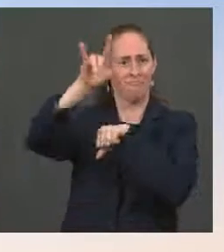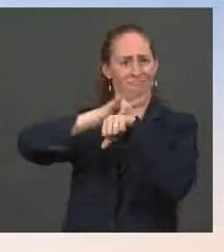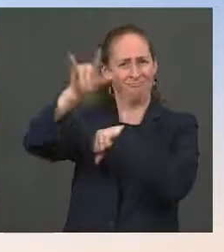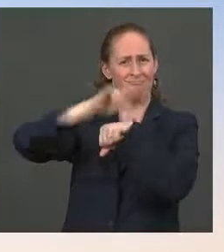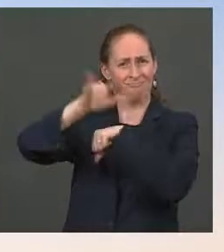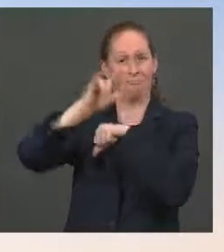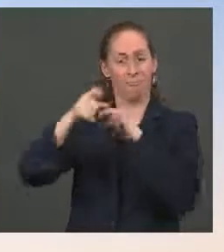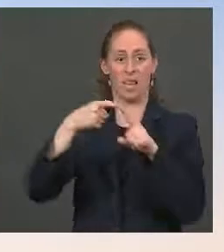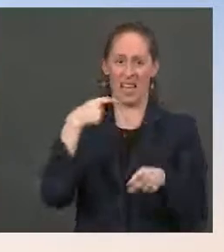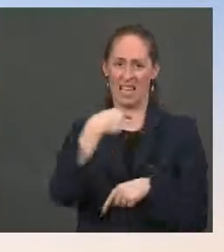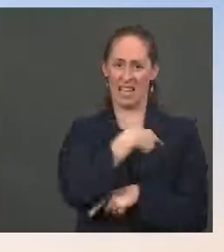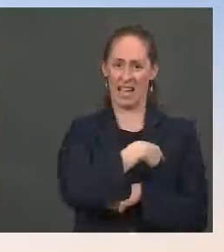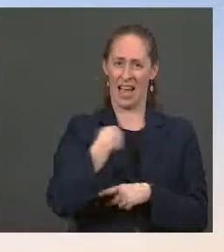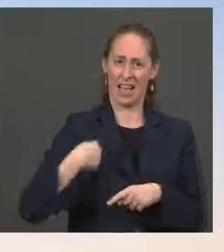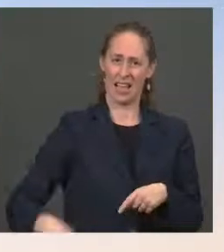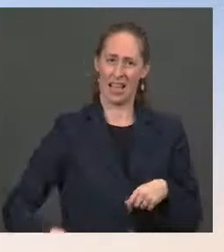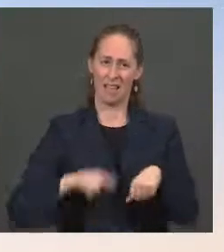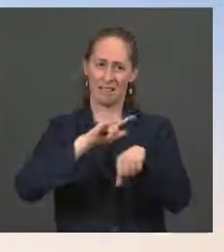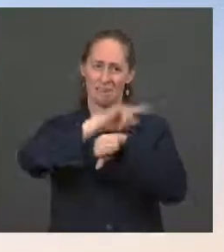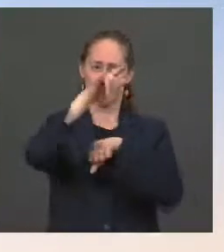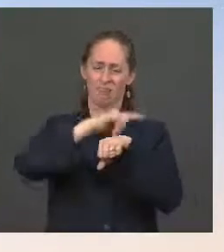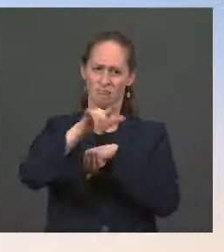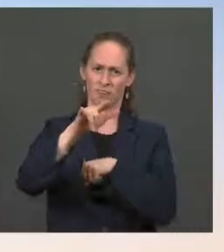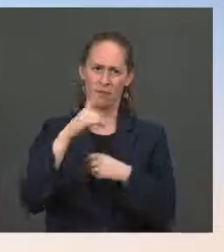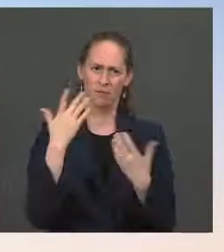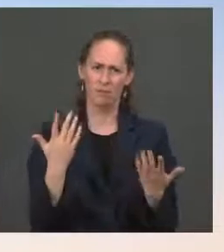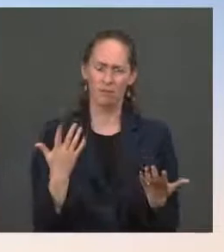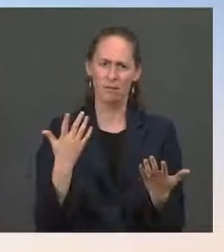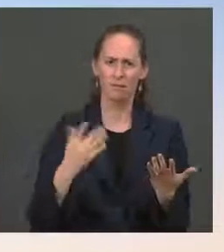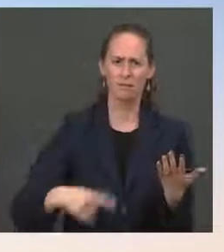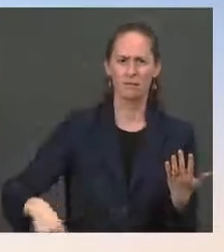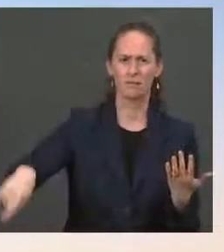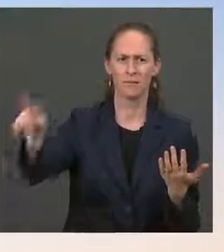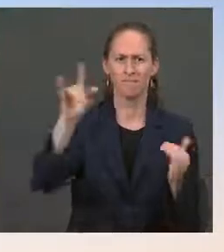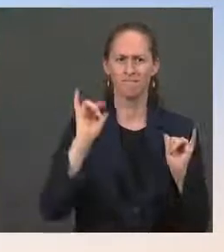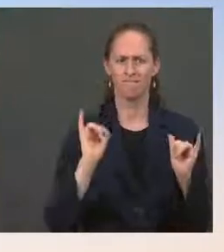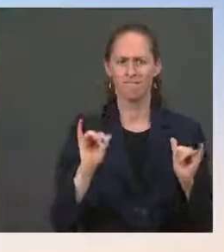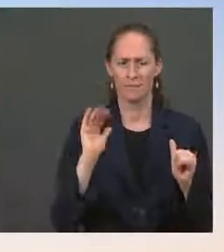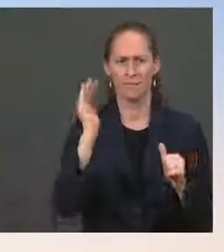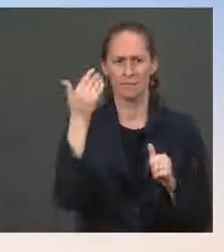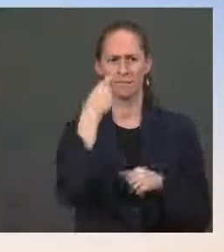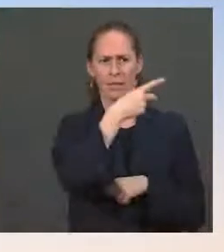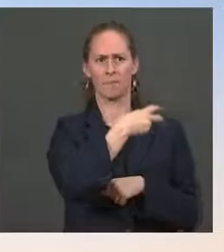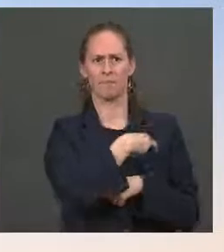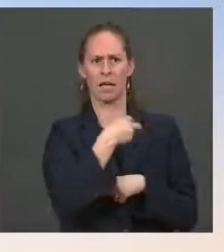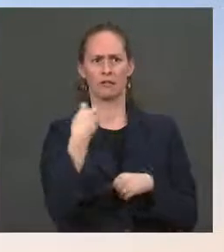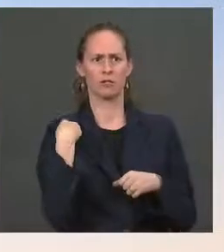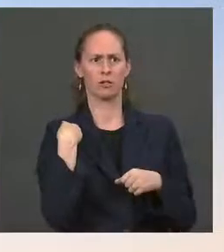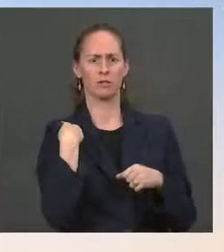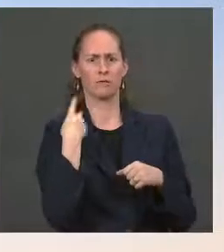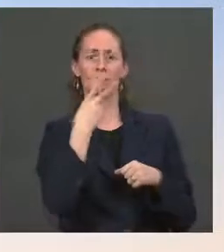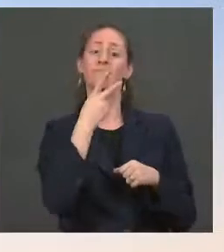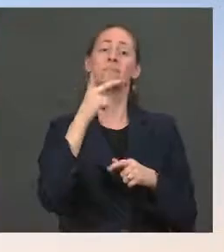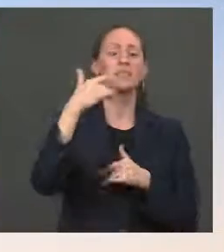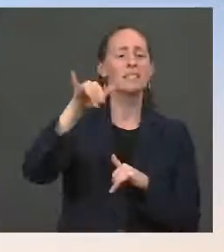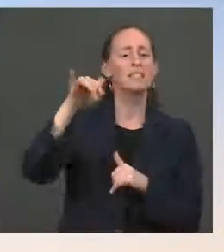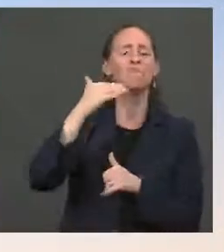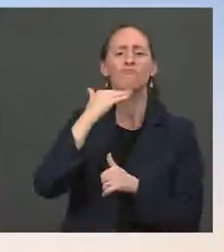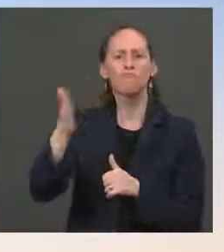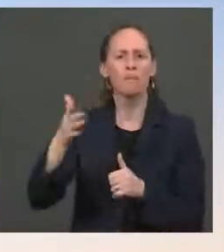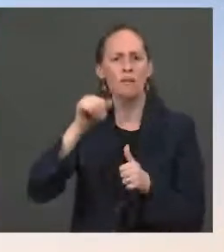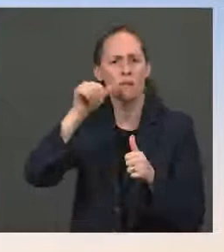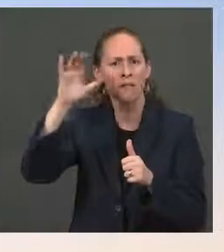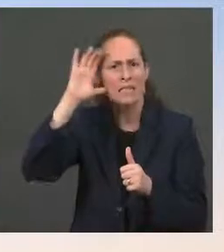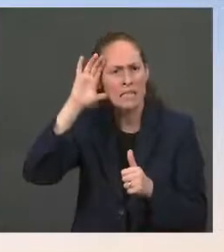from you don't appear to be listened to in Beijing. So what now? What next? We are also in touch